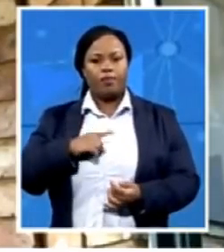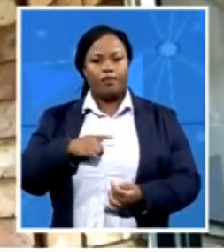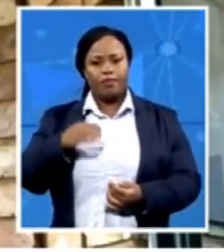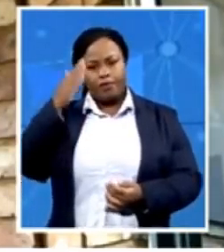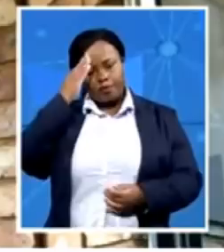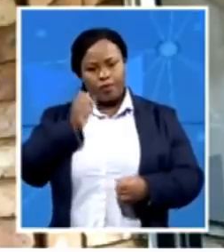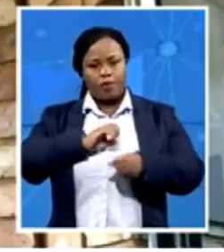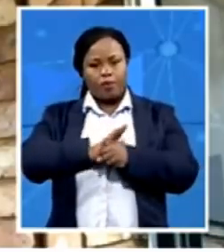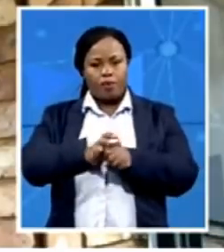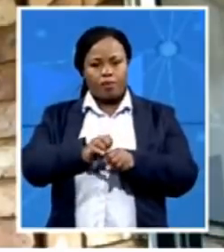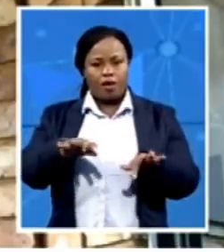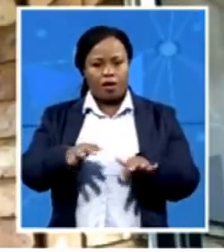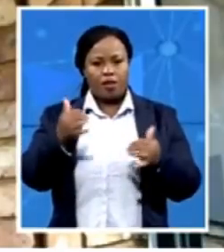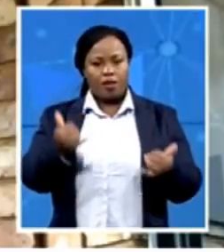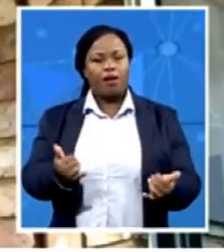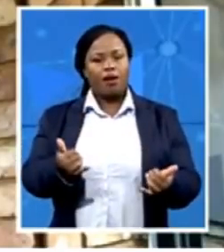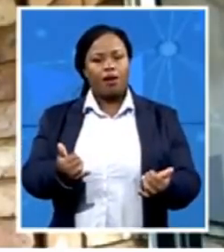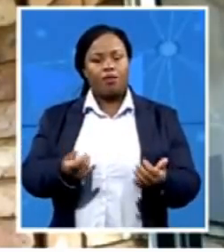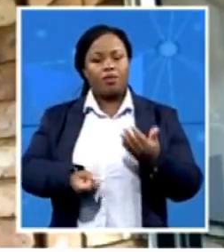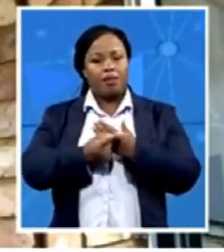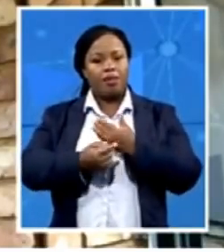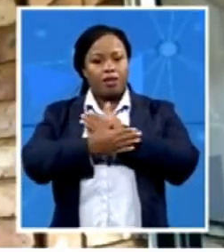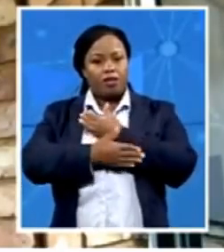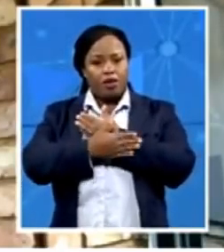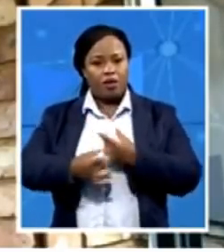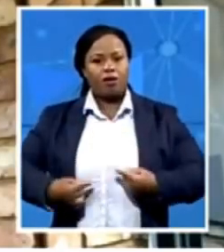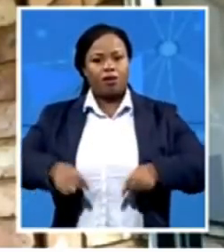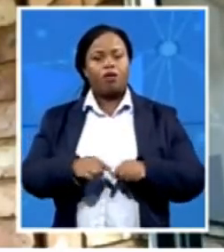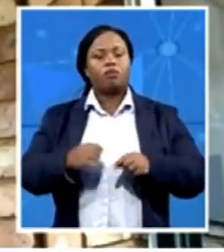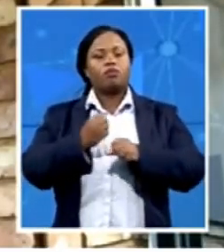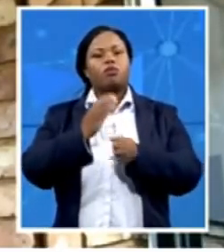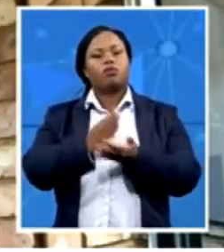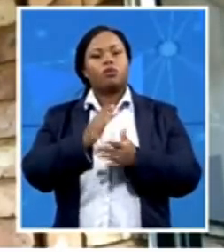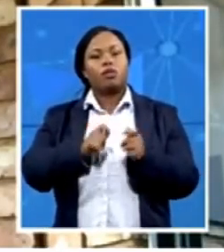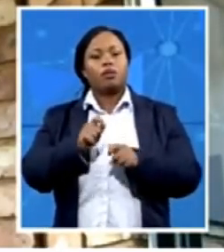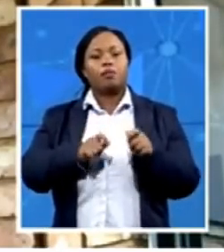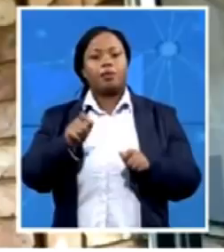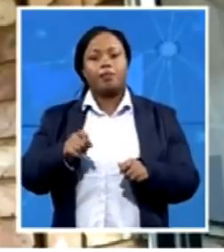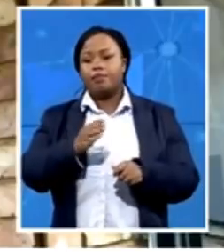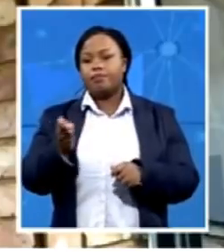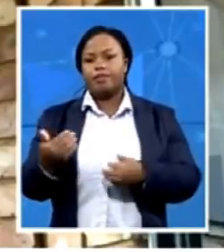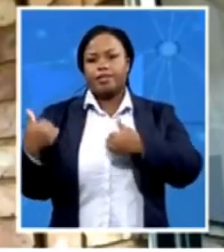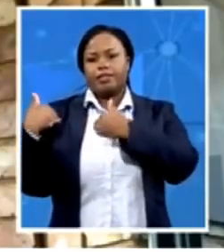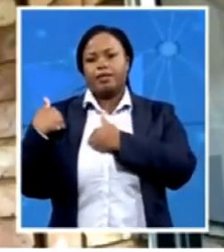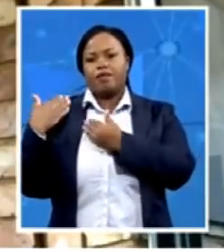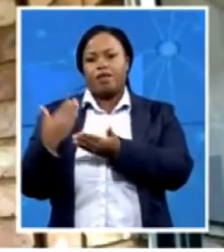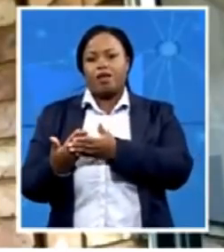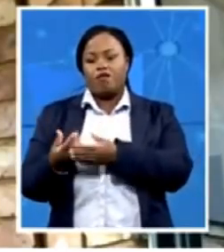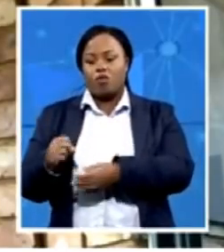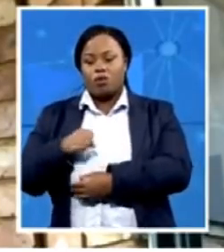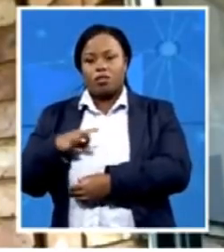nation, and with ensuring that the safety for both our employees and the taxpayers